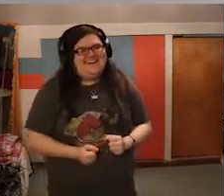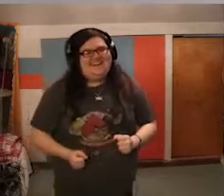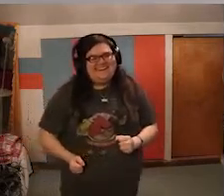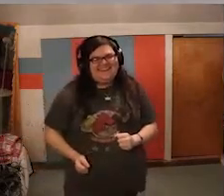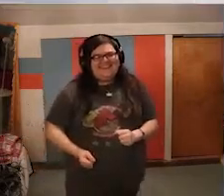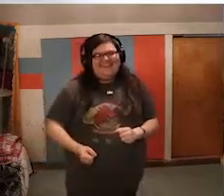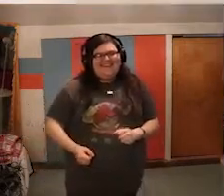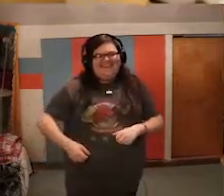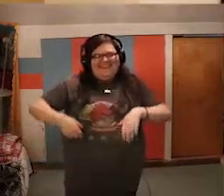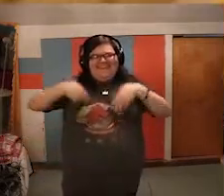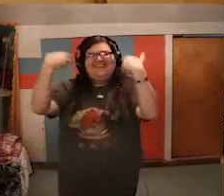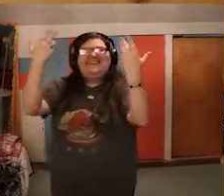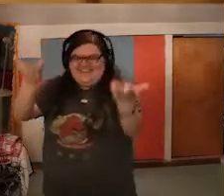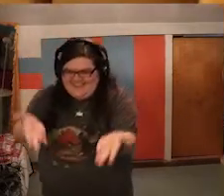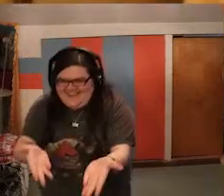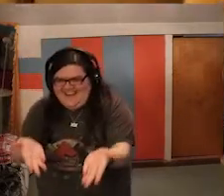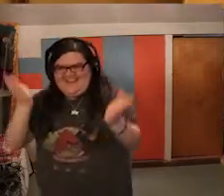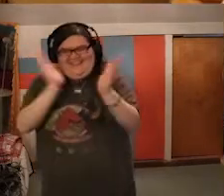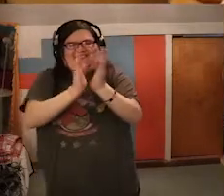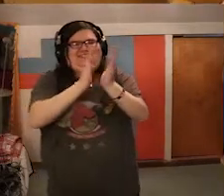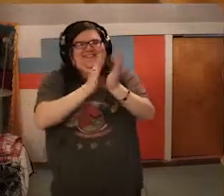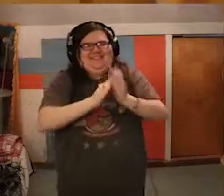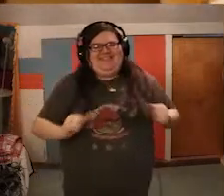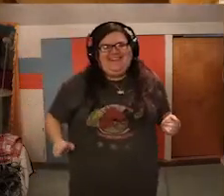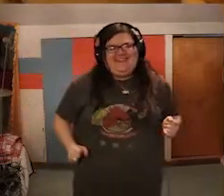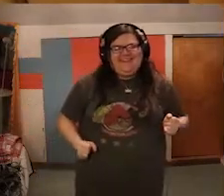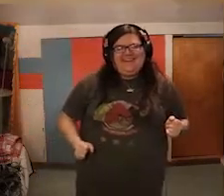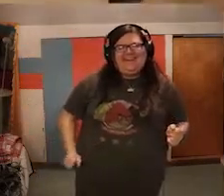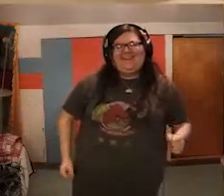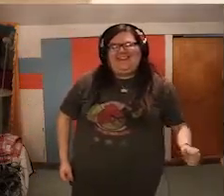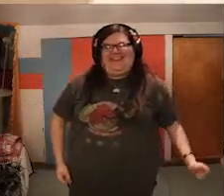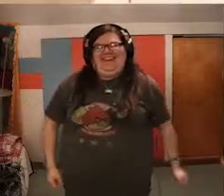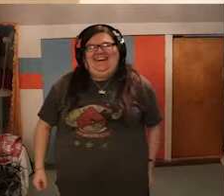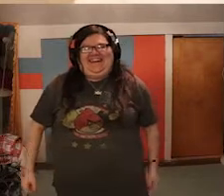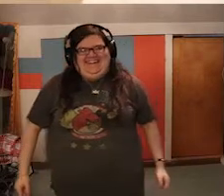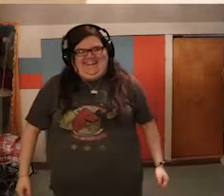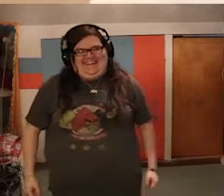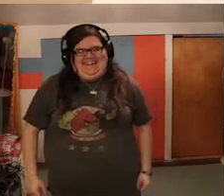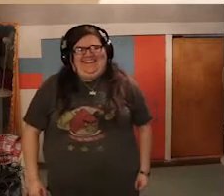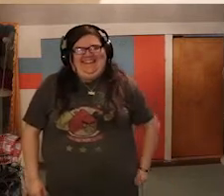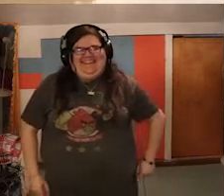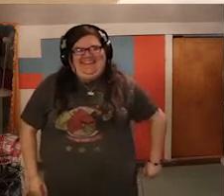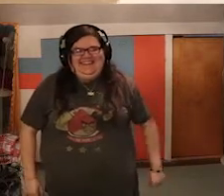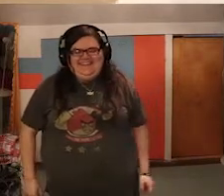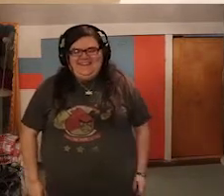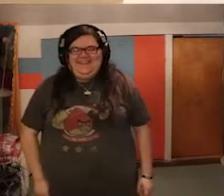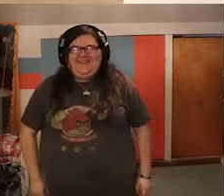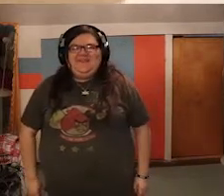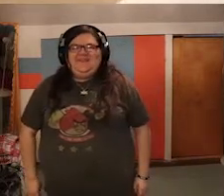You want me to be her assistant for a day. Yes! Yeah. Okay, well, what do you want me to do? I left